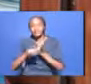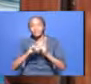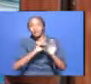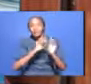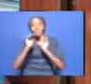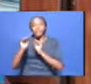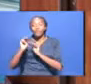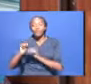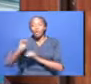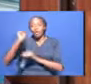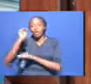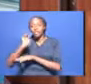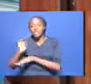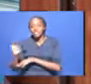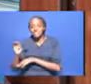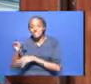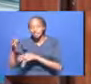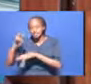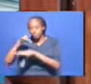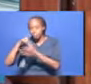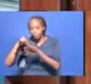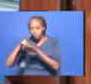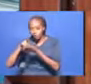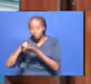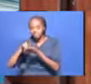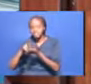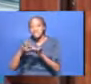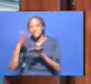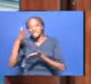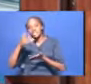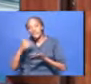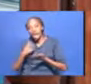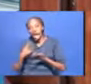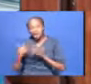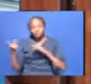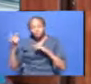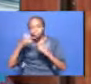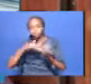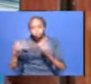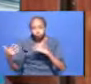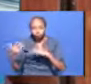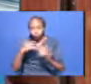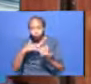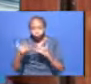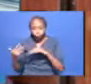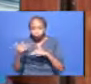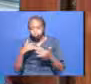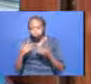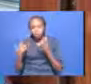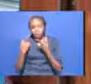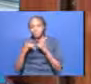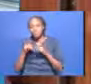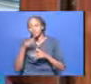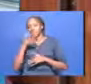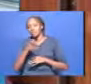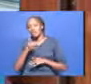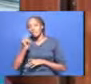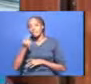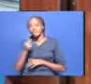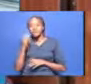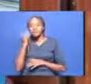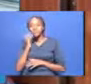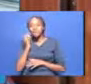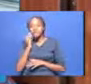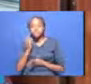province because there was, you know, this shifter war. So that is where I first experienced, you know,